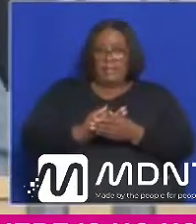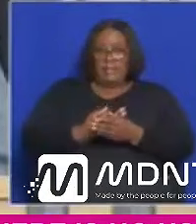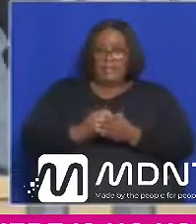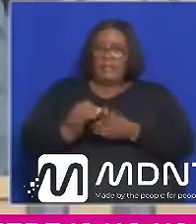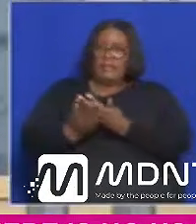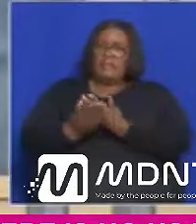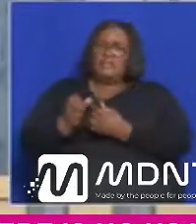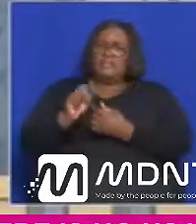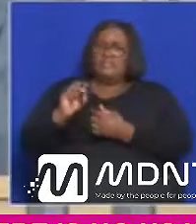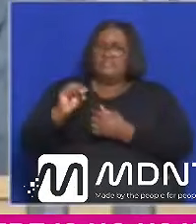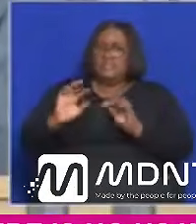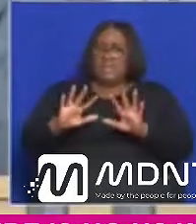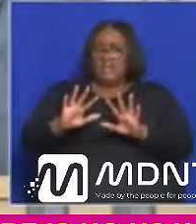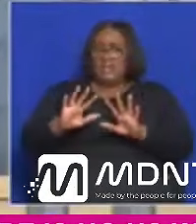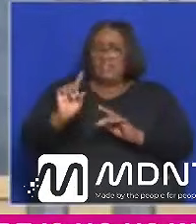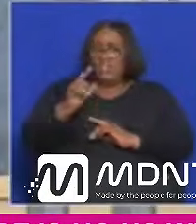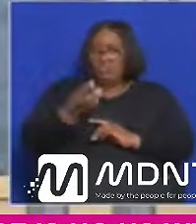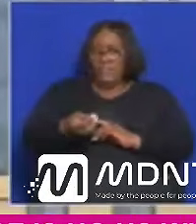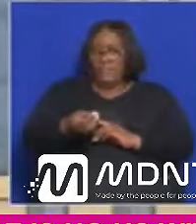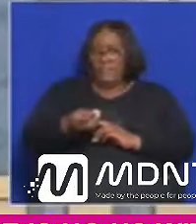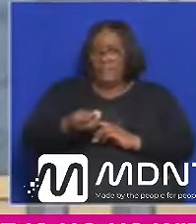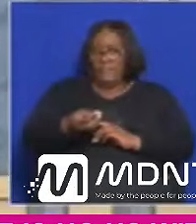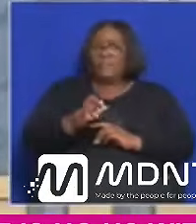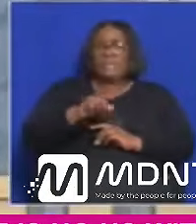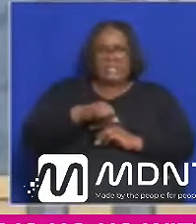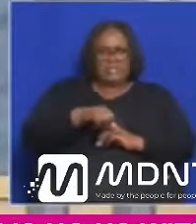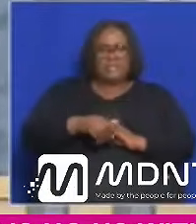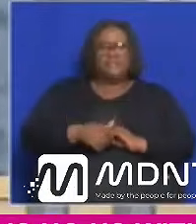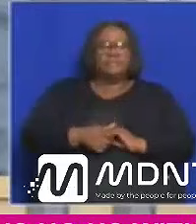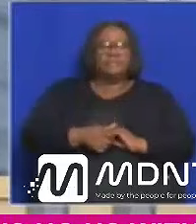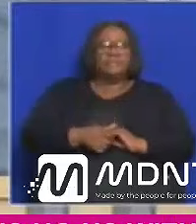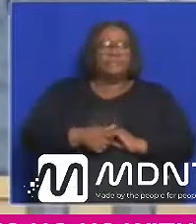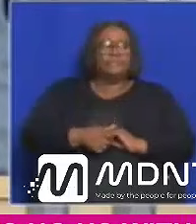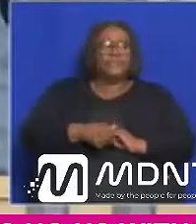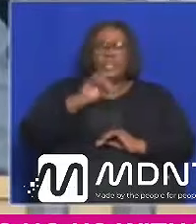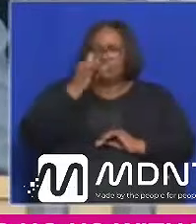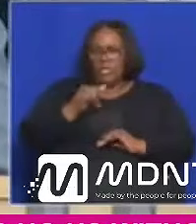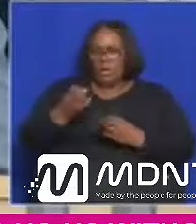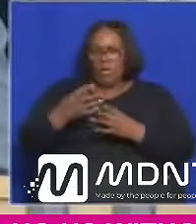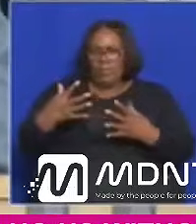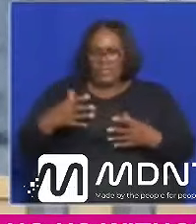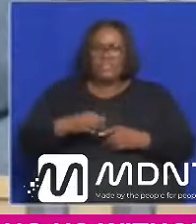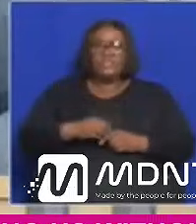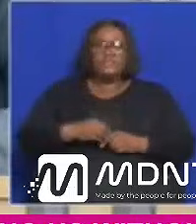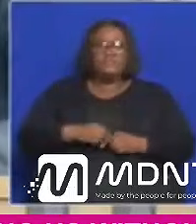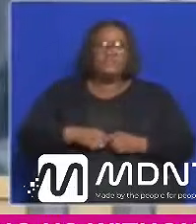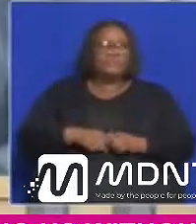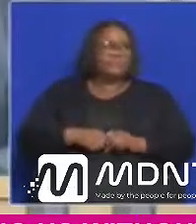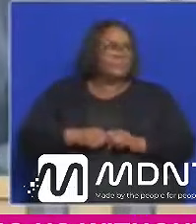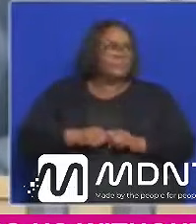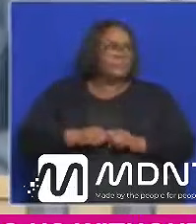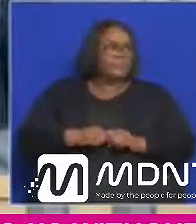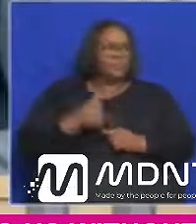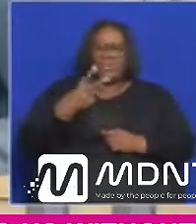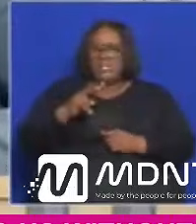Is that what you have in mind? Yes. Just look at the amount in that acknowledgement of debt, and you'll see it's not about the 5